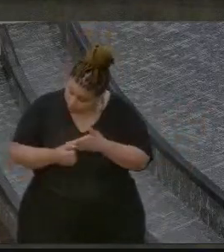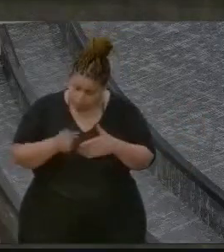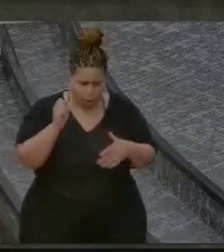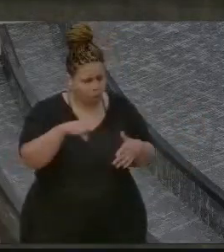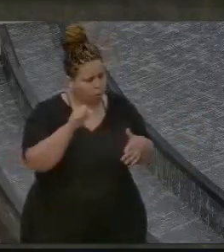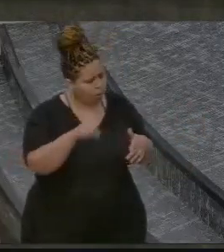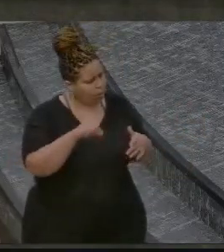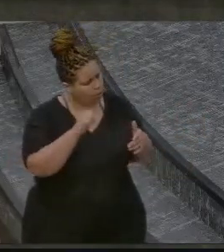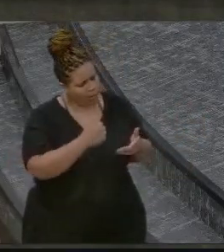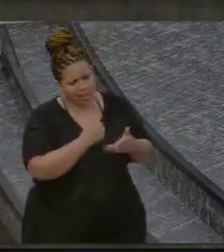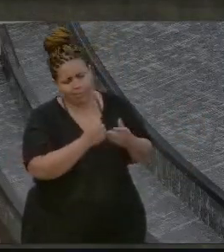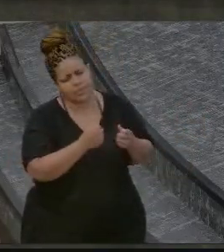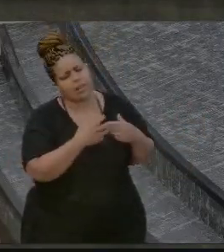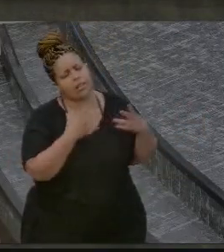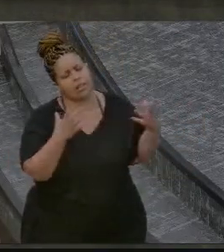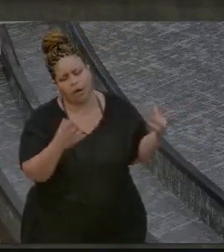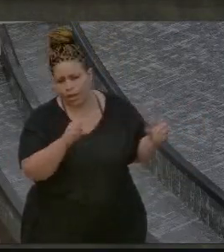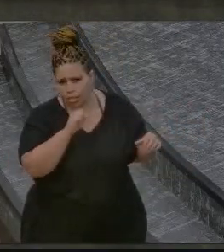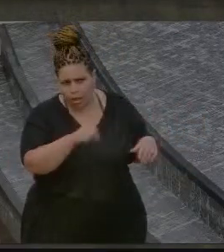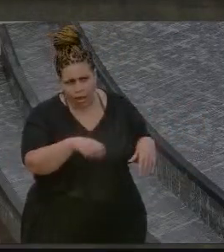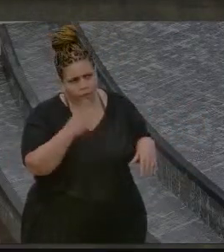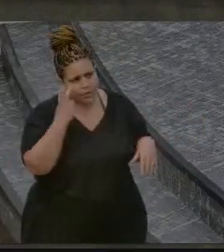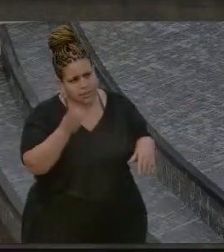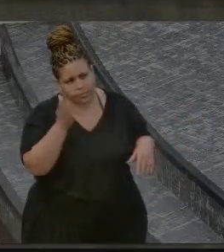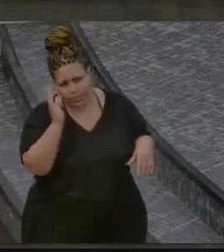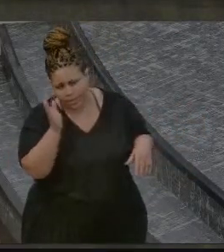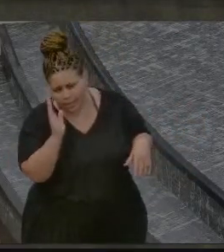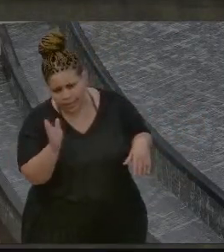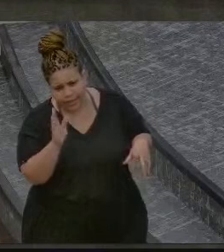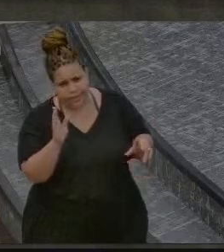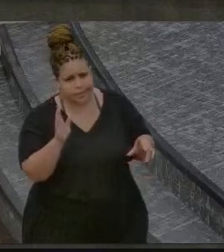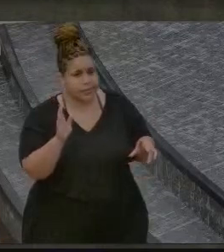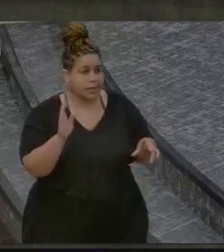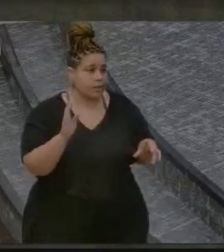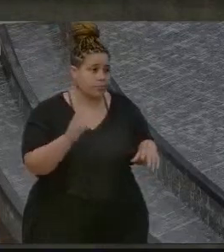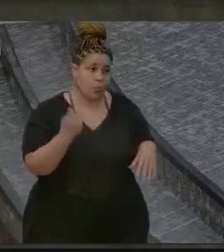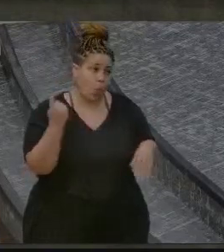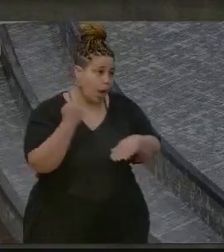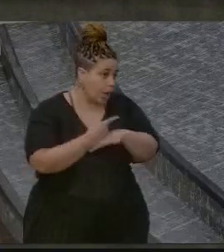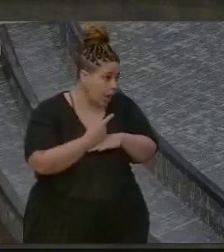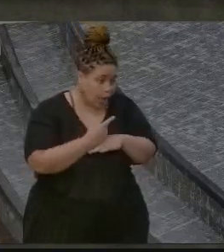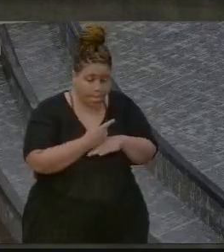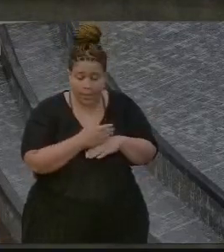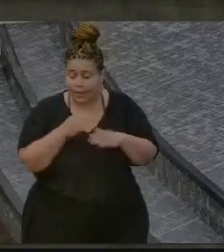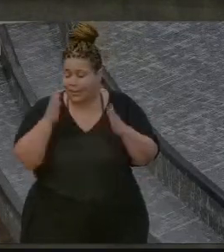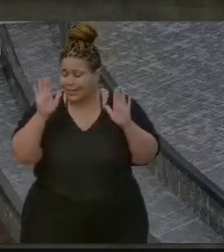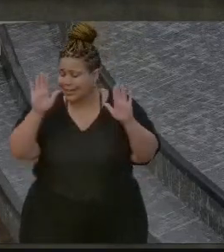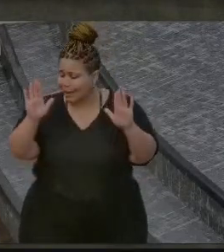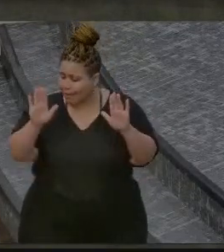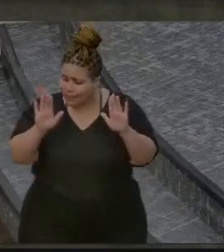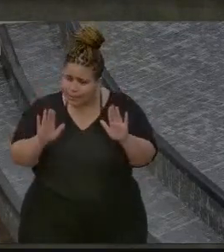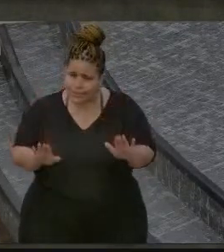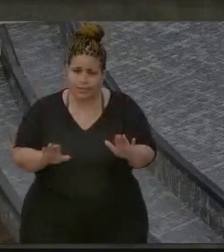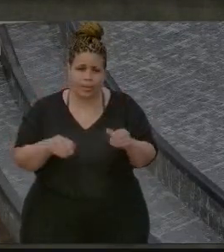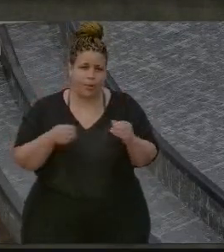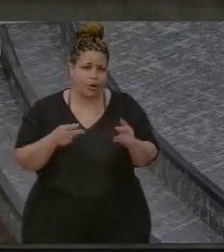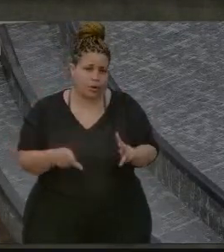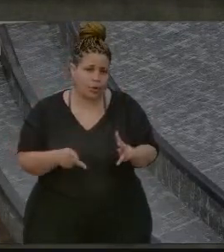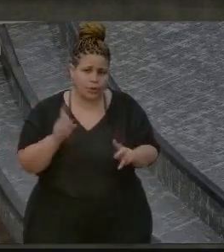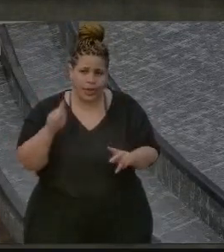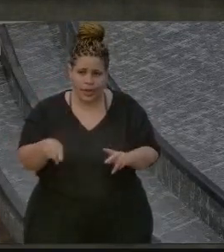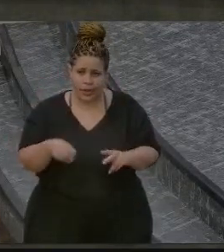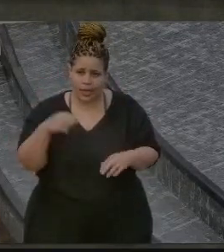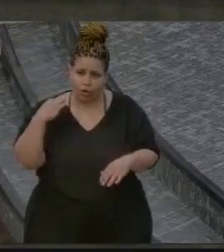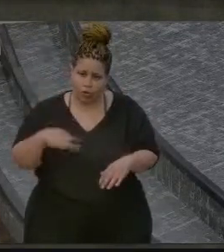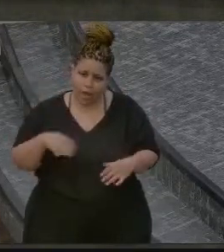their program. It is an excellent opportunity for those who really need credit recovery, and again, it can work parallel with